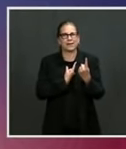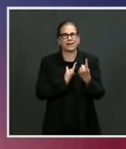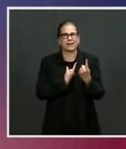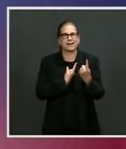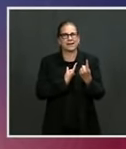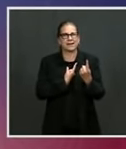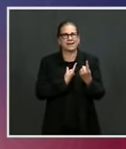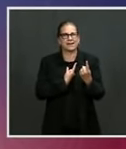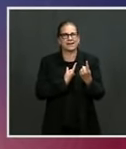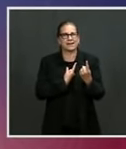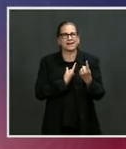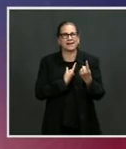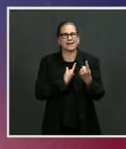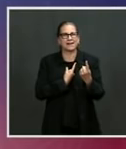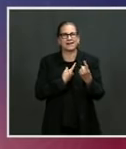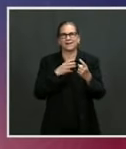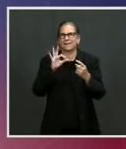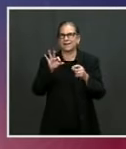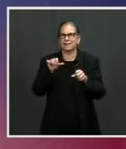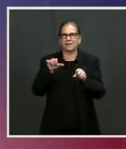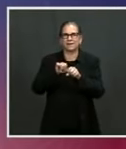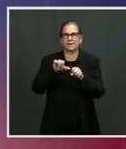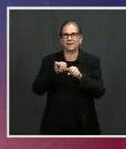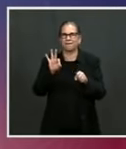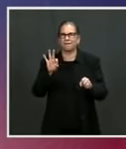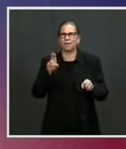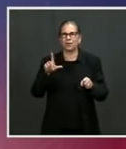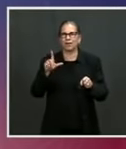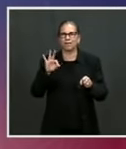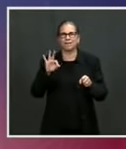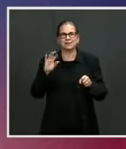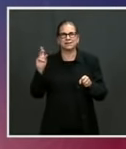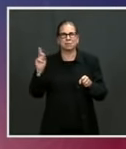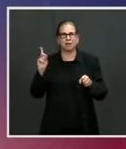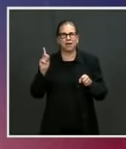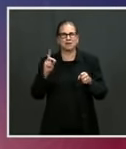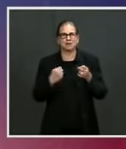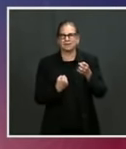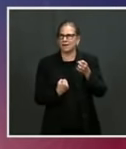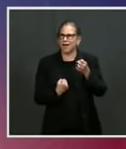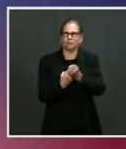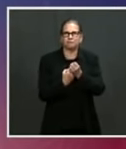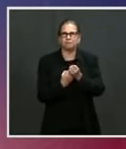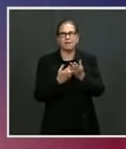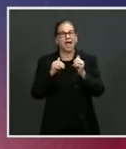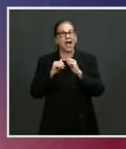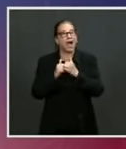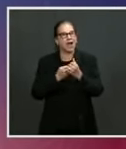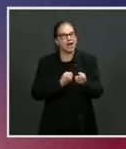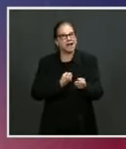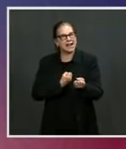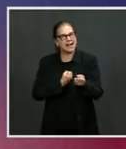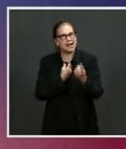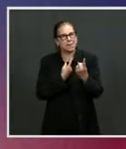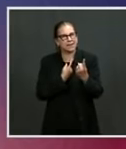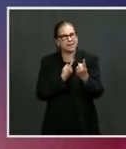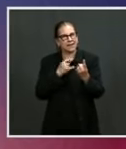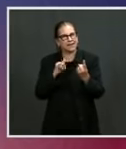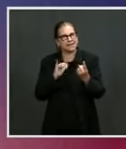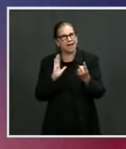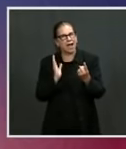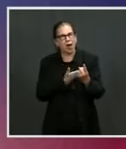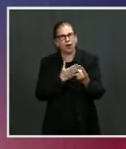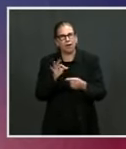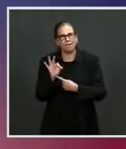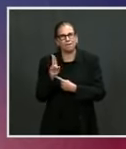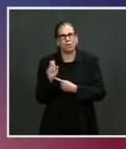again. Empathy. Empathy is the fuel of democracy. Our willingness to